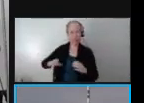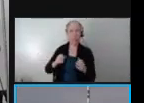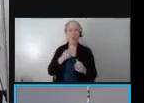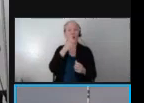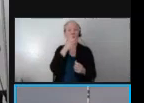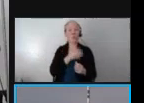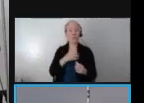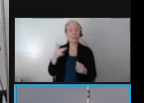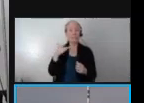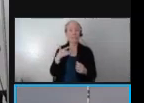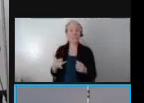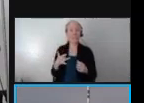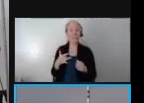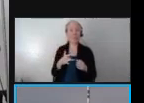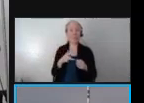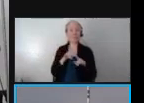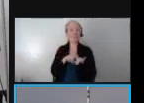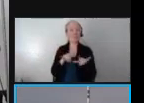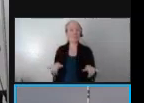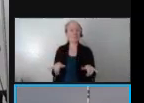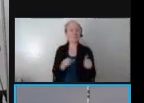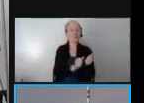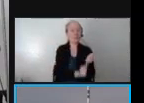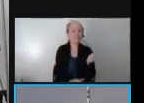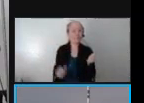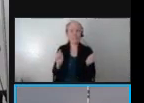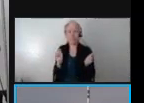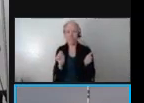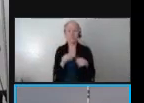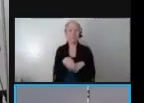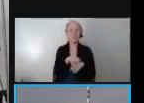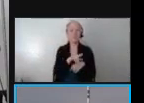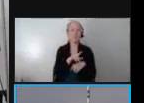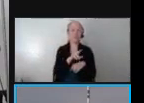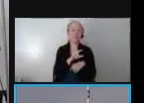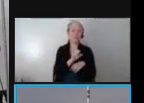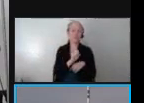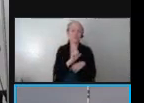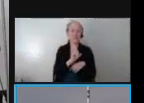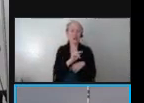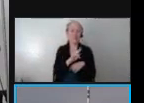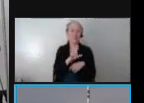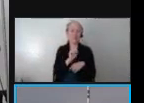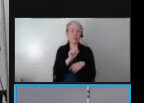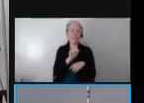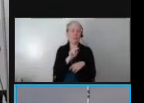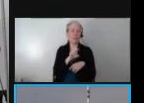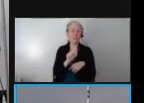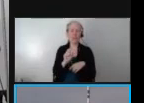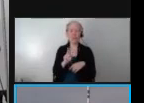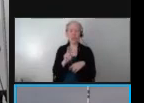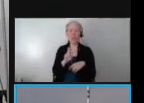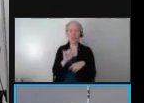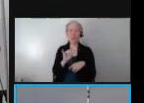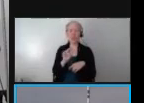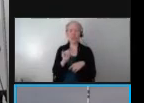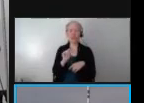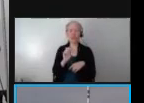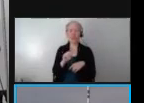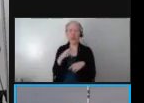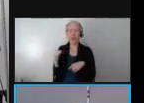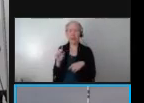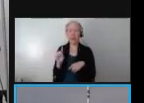call simultaneous urination and defecation at the same time. This is still possible up on orbit. It does require a little